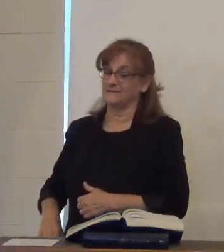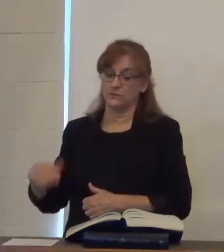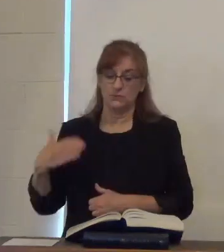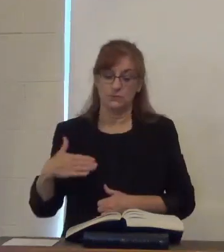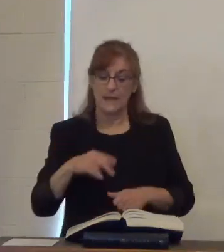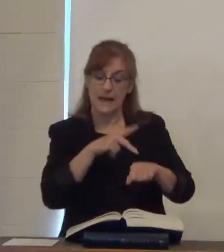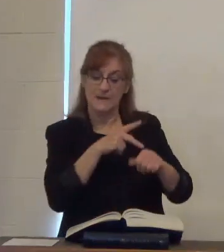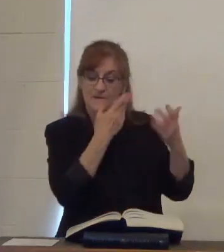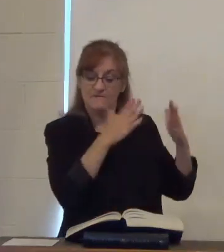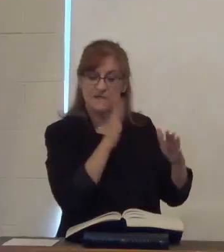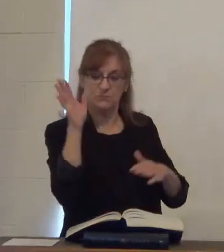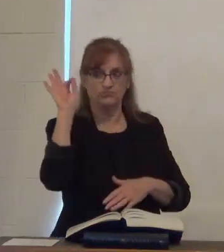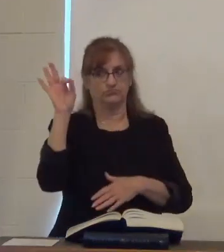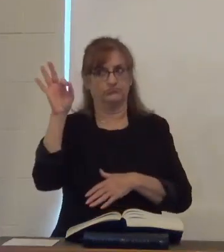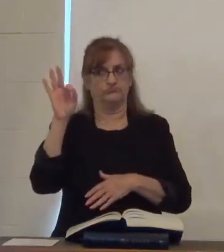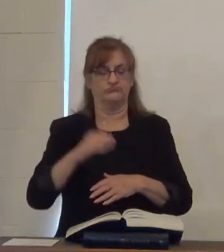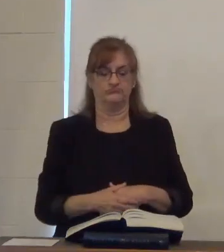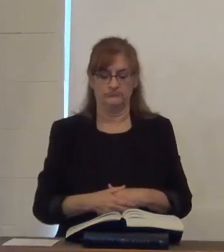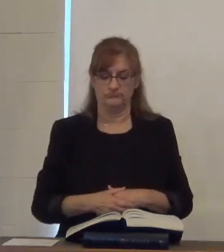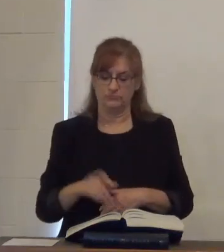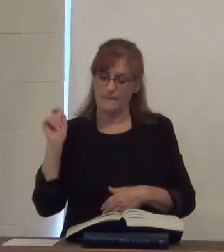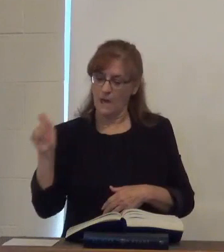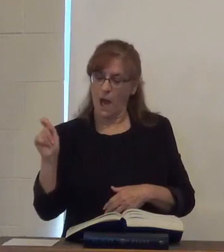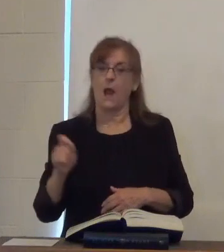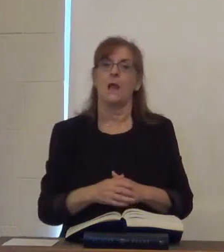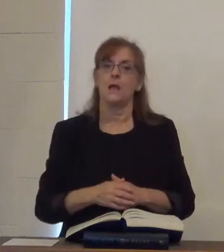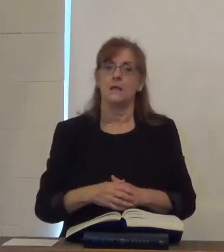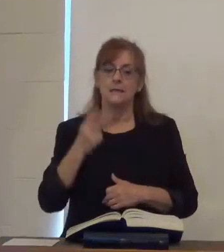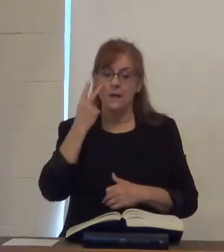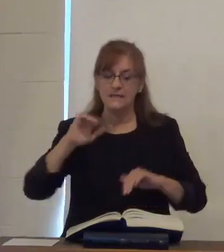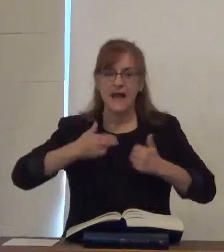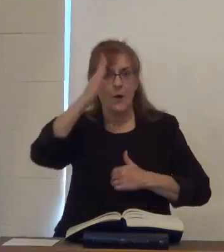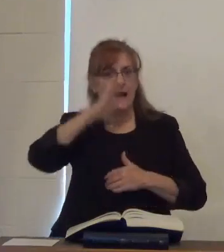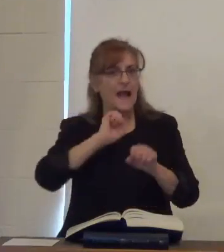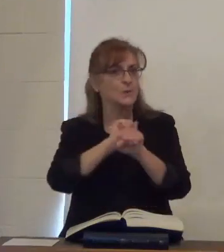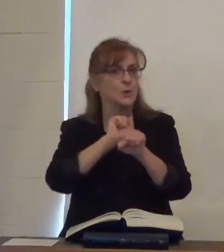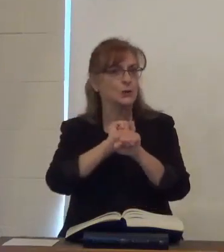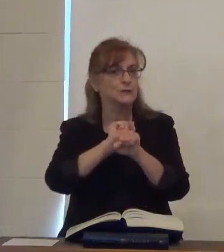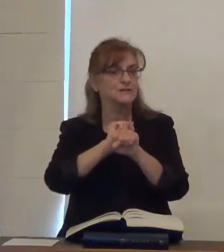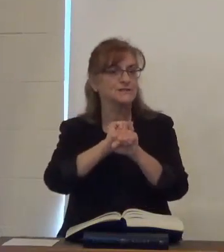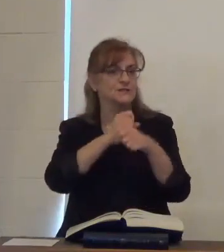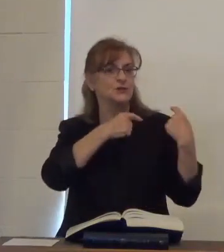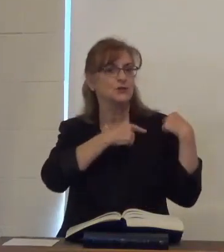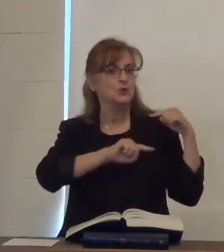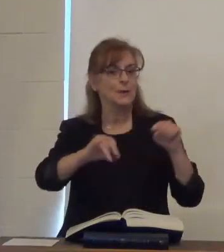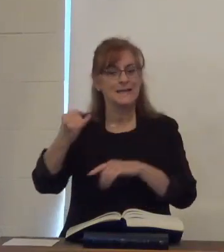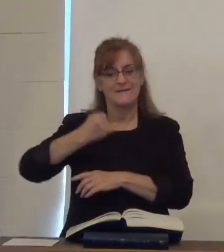Peter finished his sermon. Now watch how God works during the invitation.